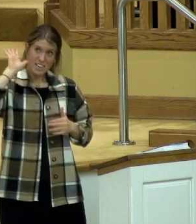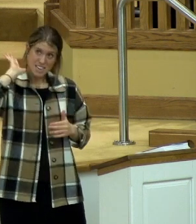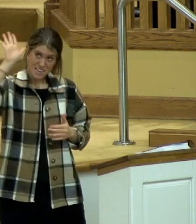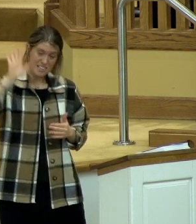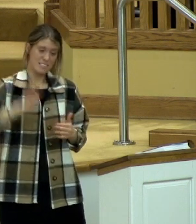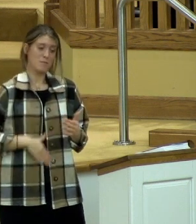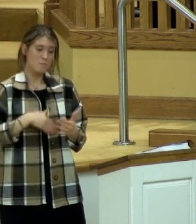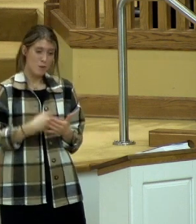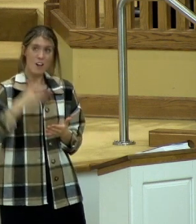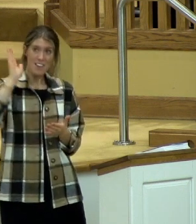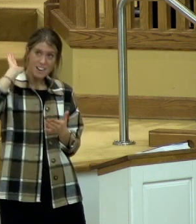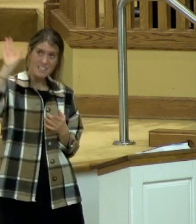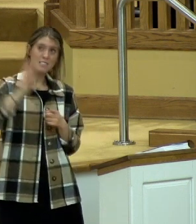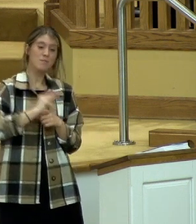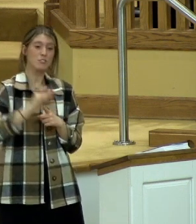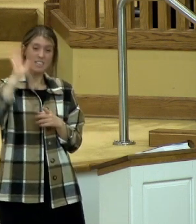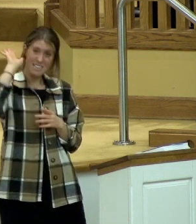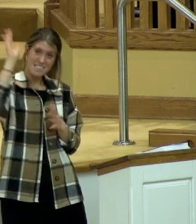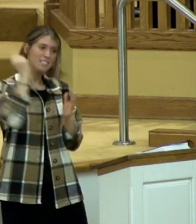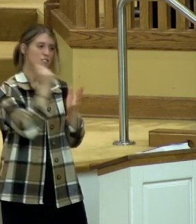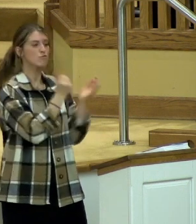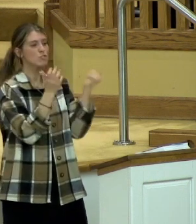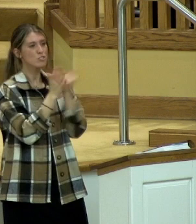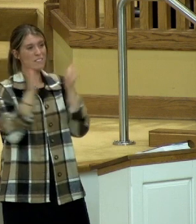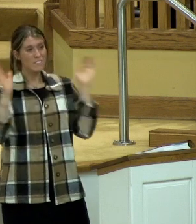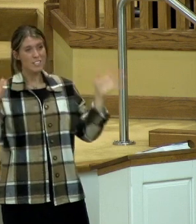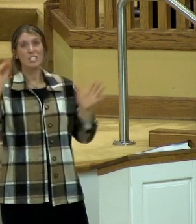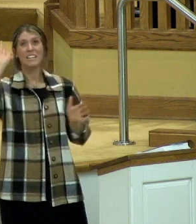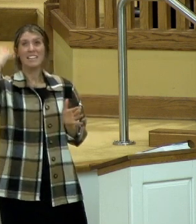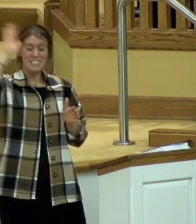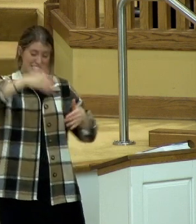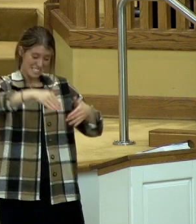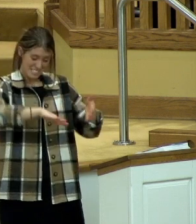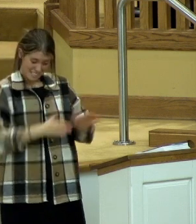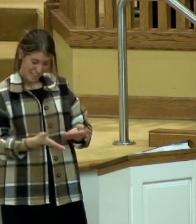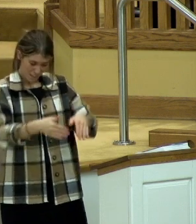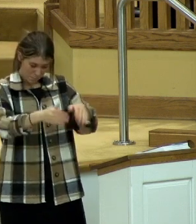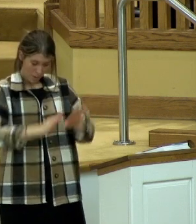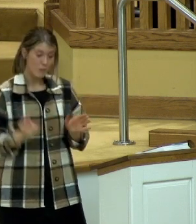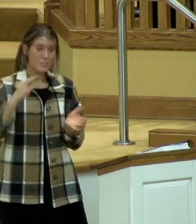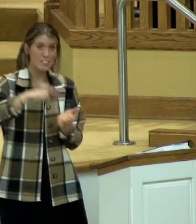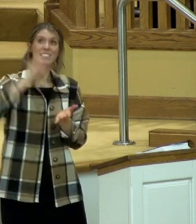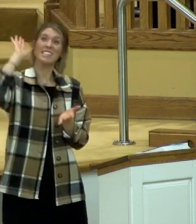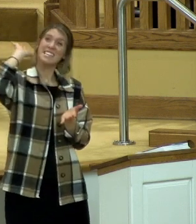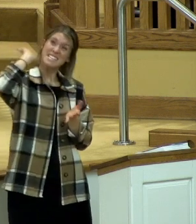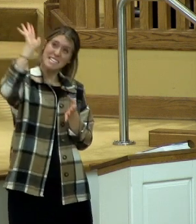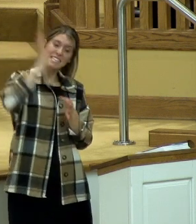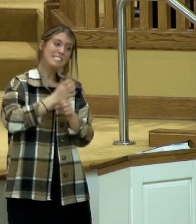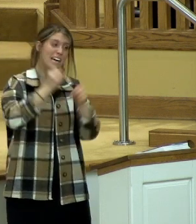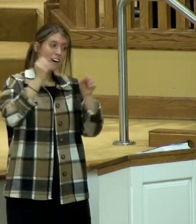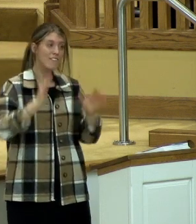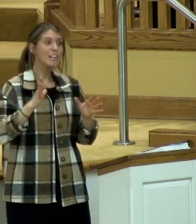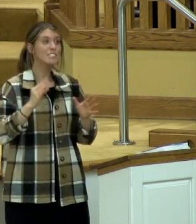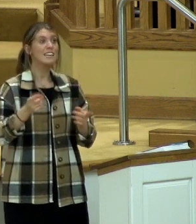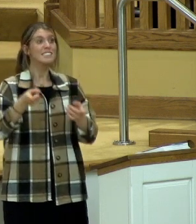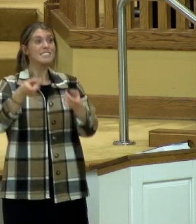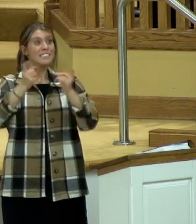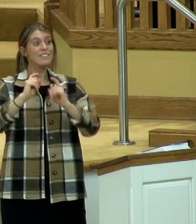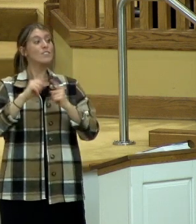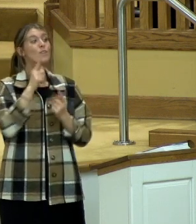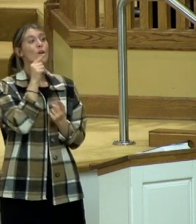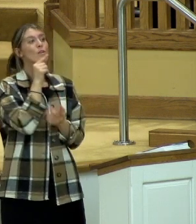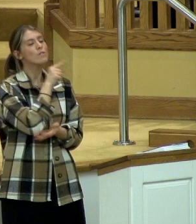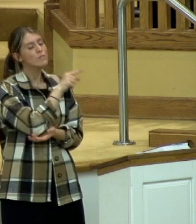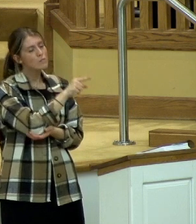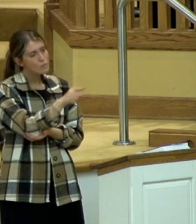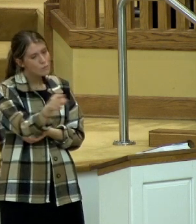it's his ministry, it's his crucifixion, and it's his death, burial, and resurrection, and it's his salvation, and it's given just to you and me.